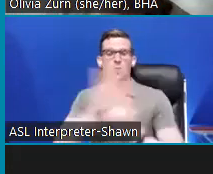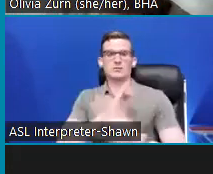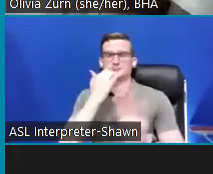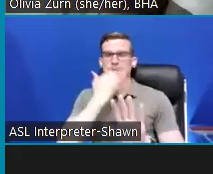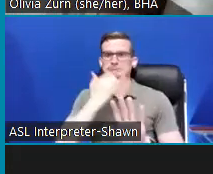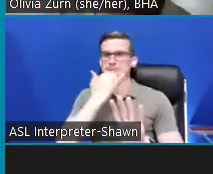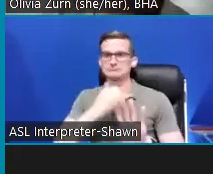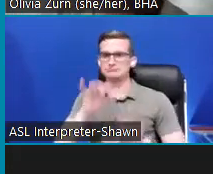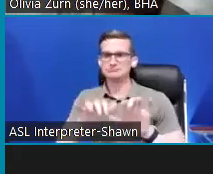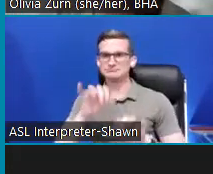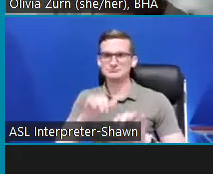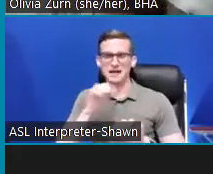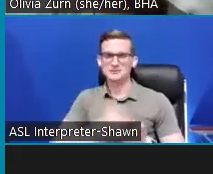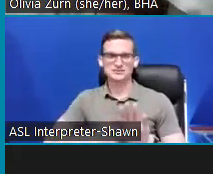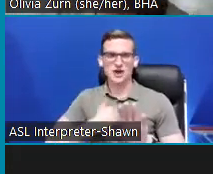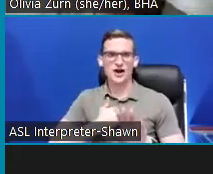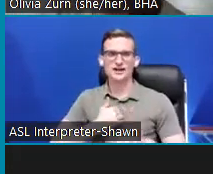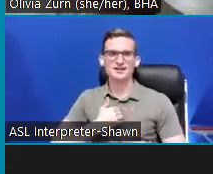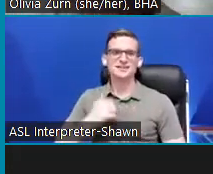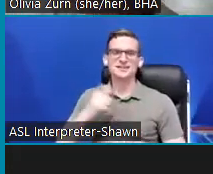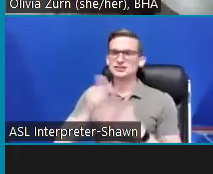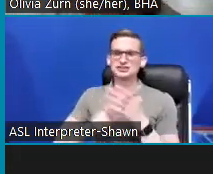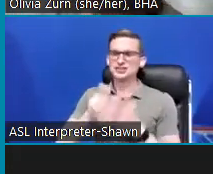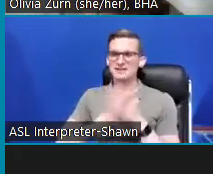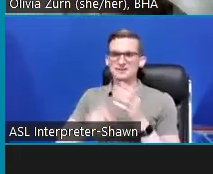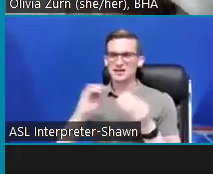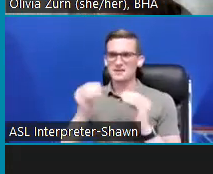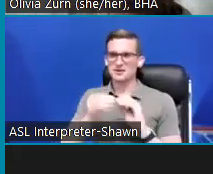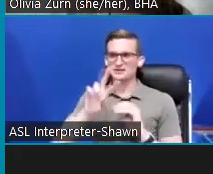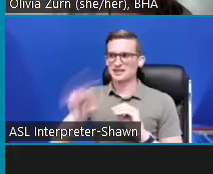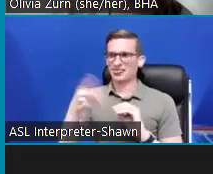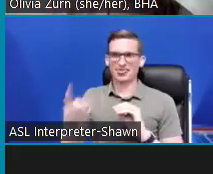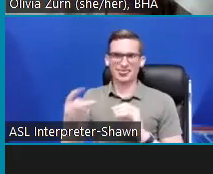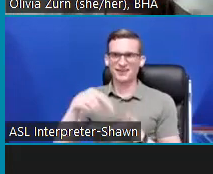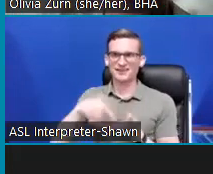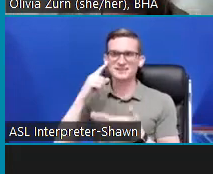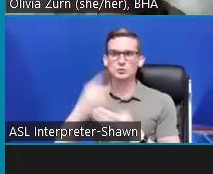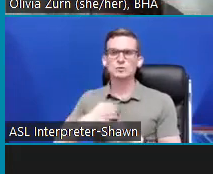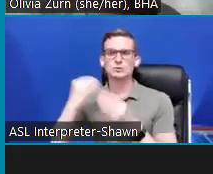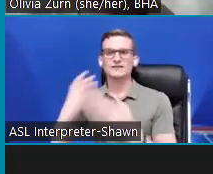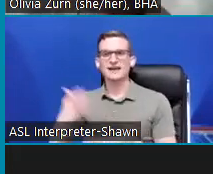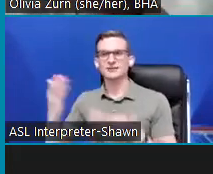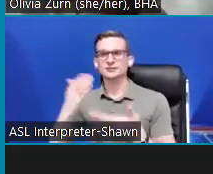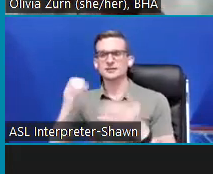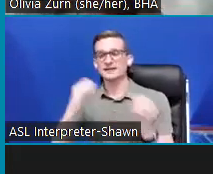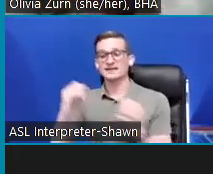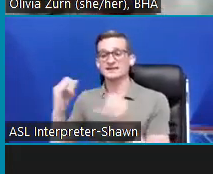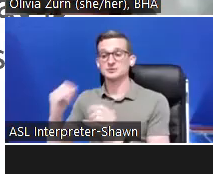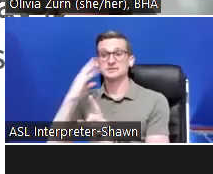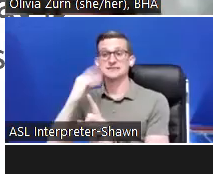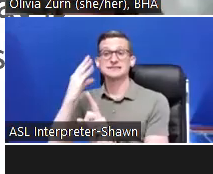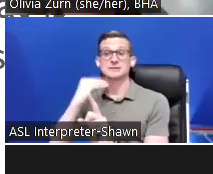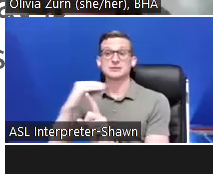I'm sorry. Our chapters got switched around. This is for providers serving individuals in crisis.